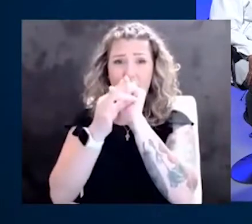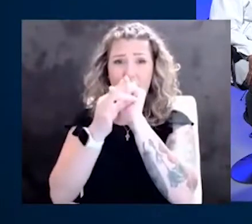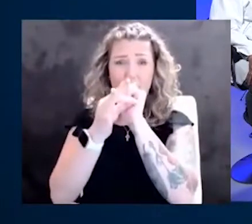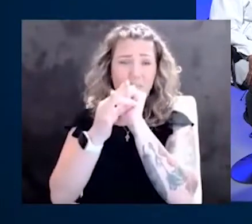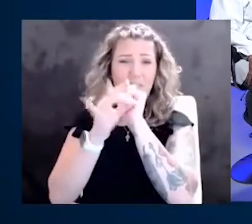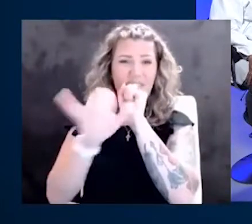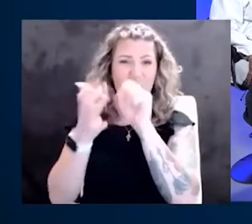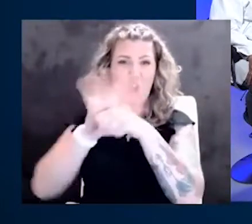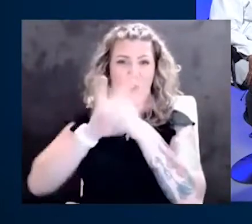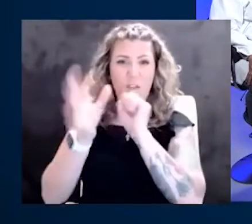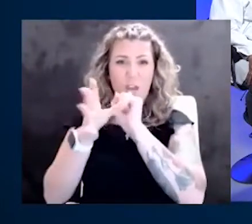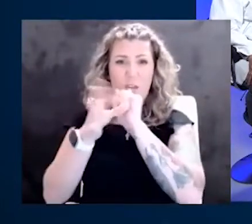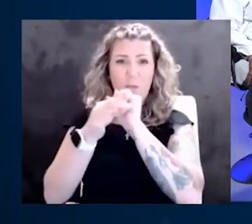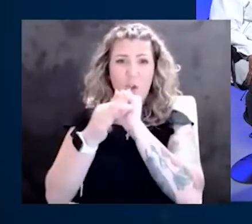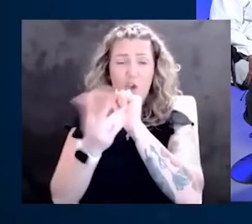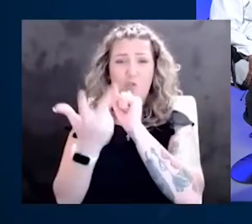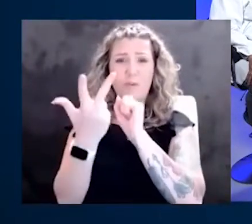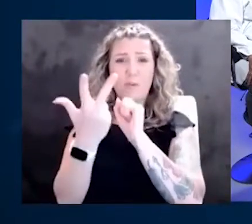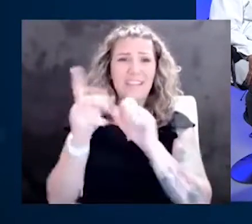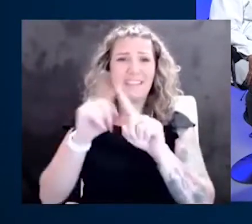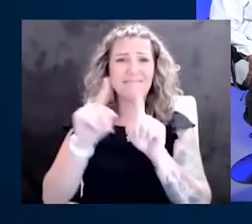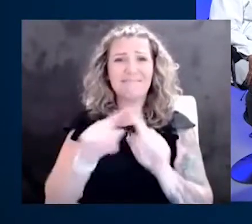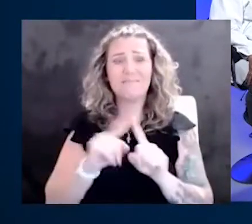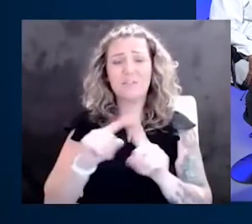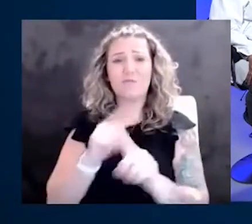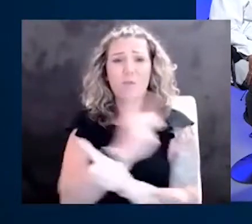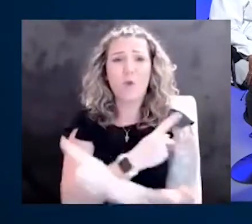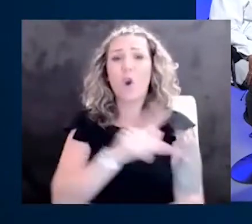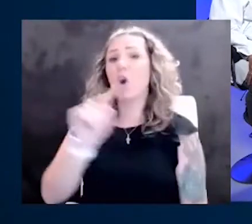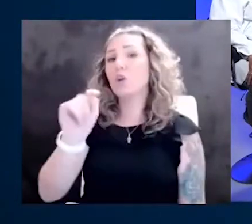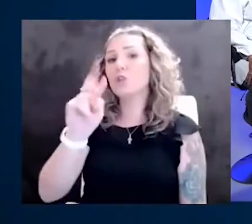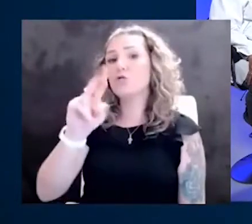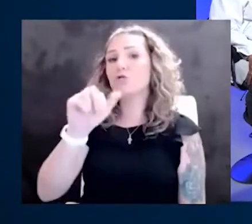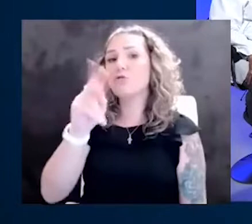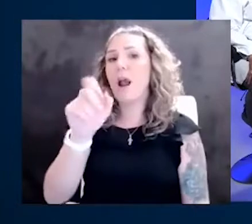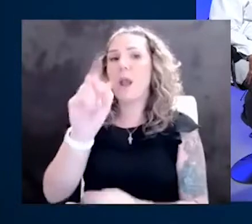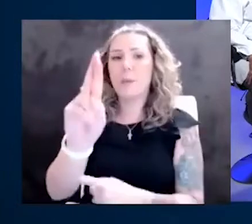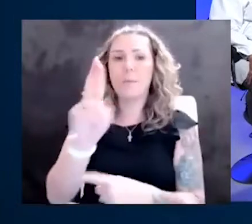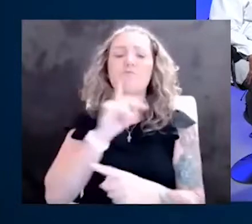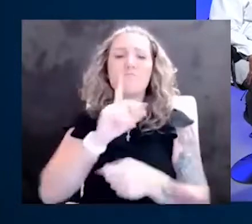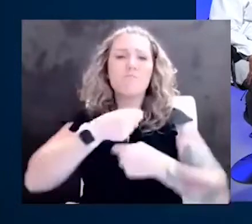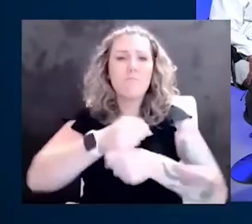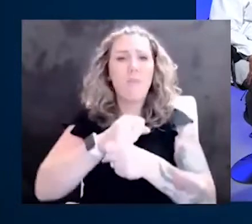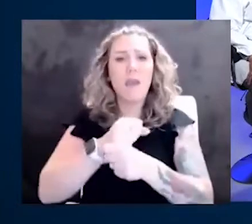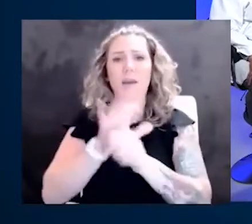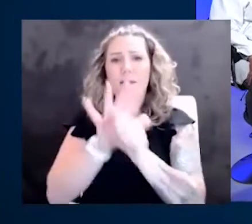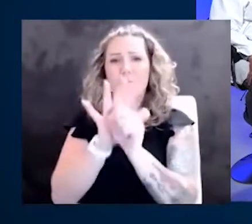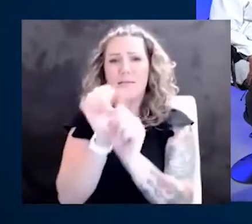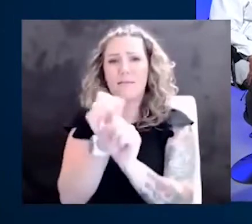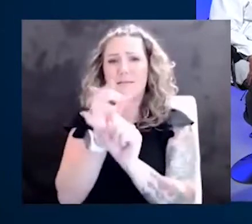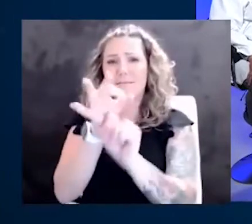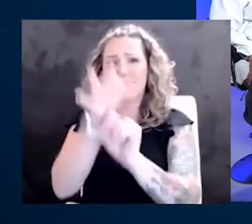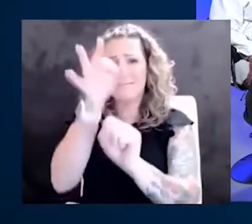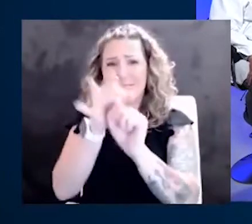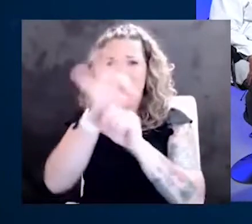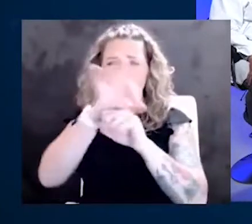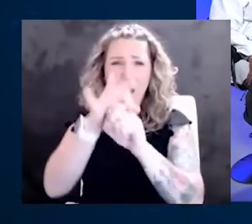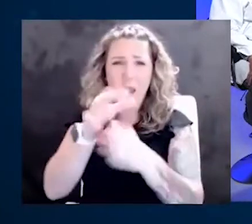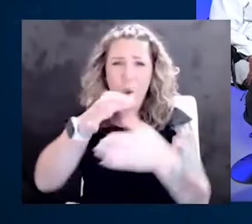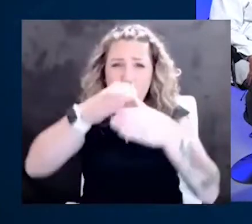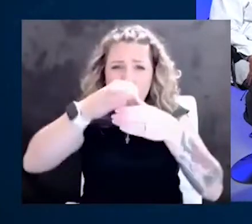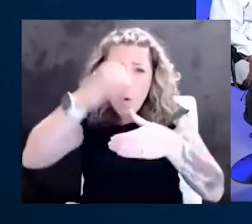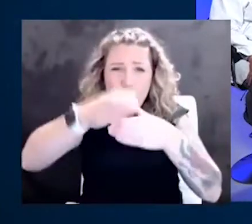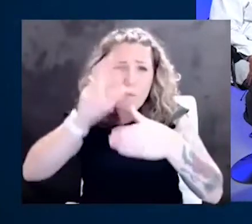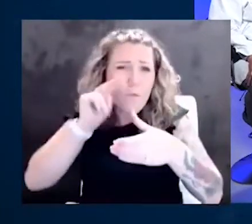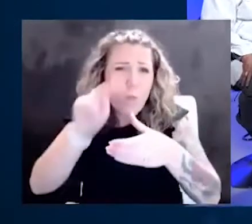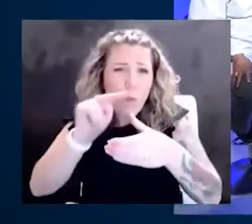same protein called a trimer, and they form to make that spike, and that's why you see 3 different areas there, especially if you're looking.